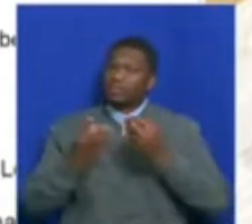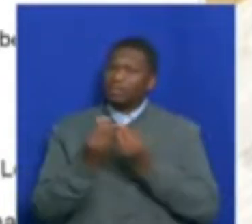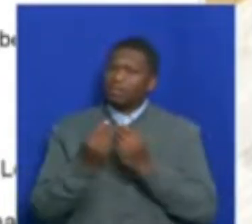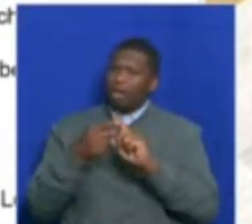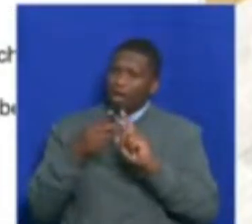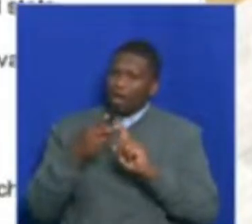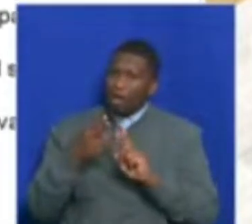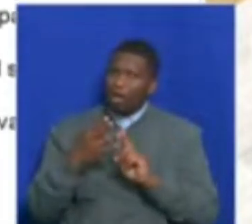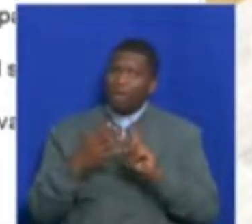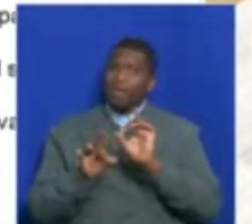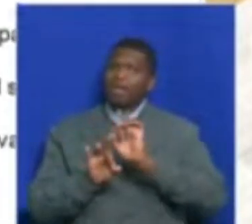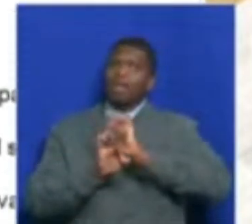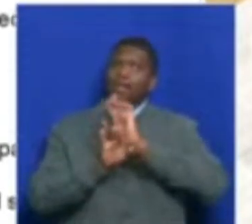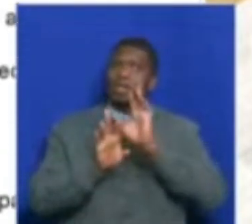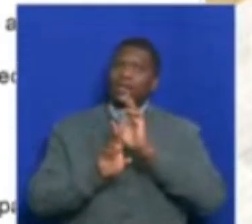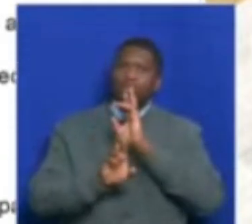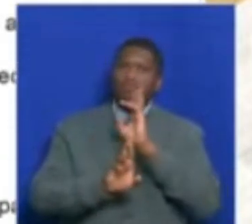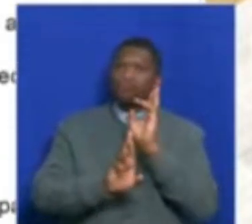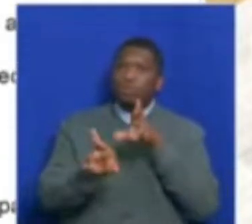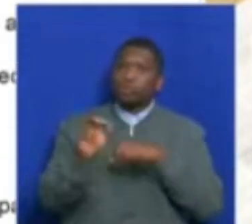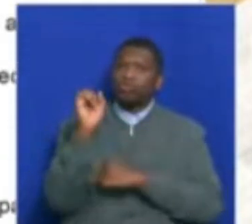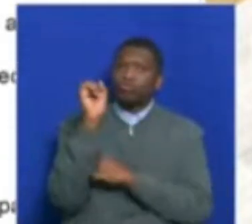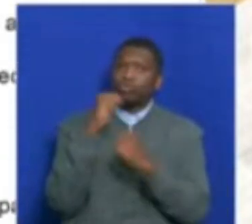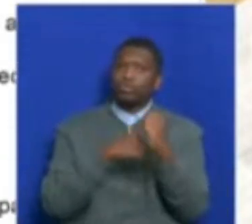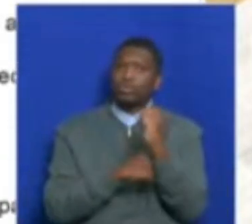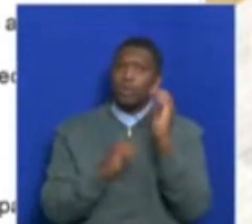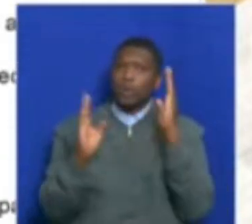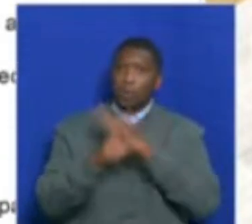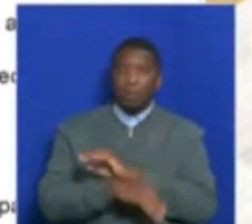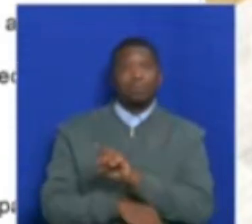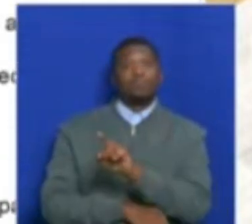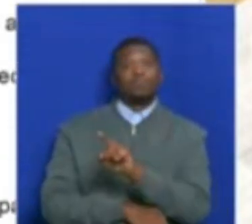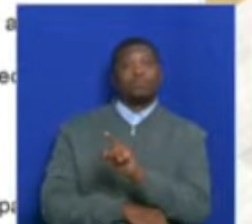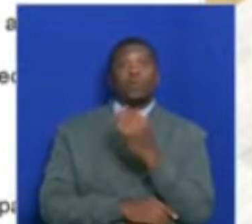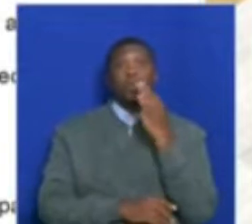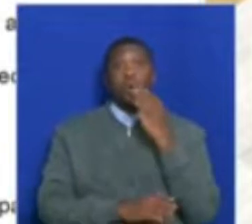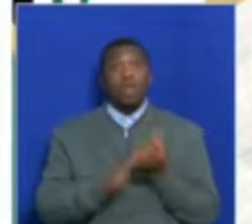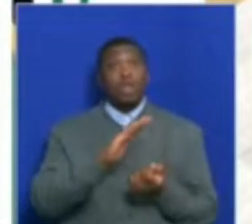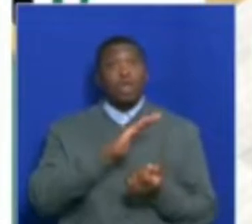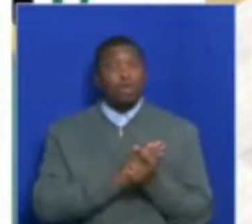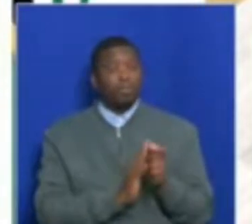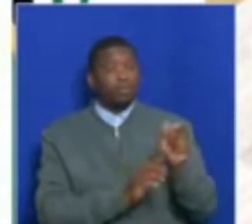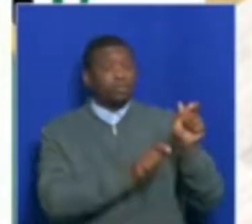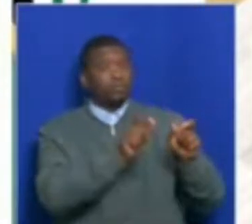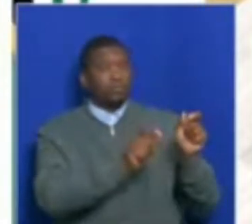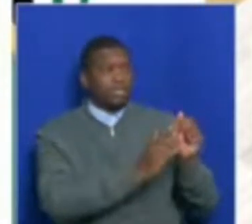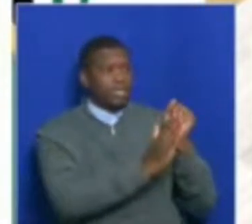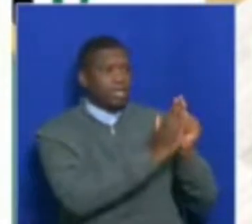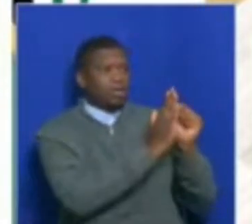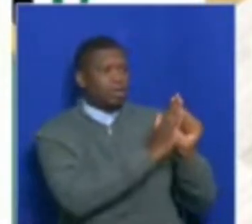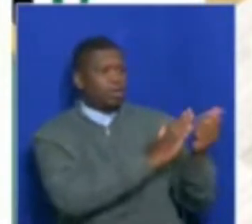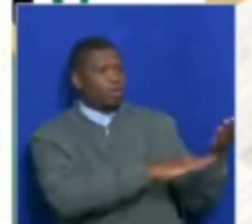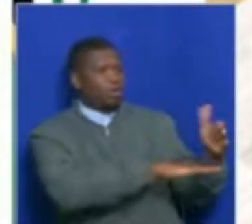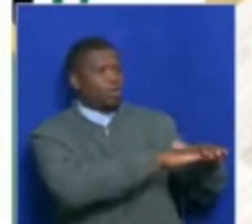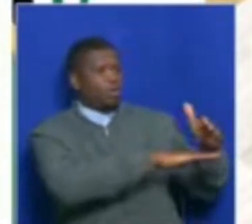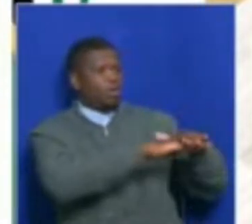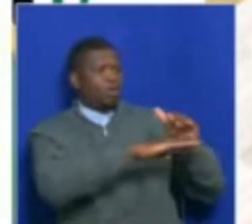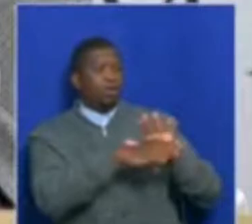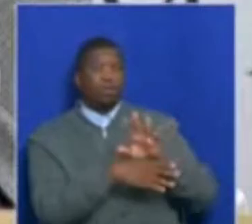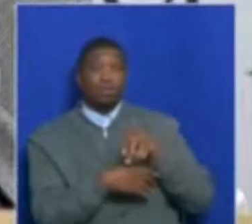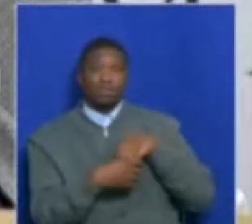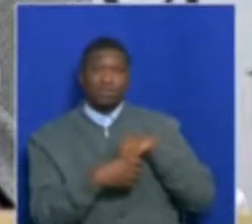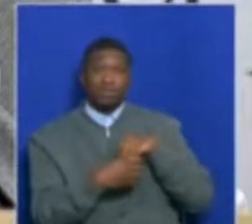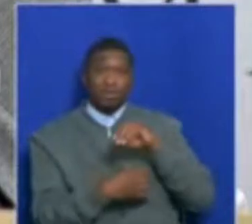structure. In cases where the deceased are shot for involvement in cash-in-transit ICE, there is often no